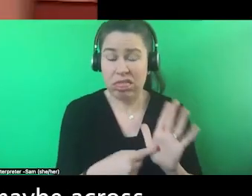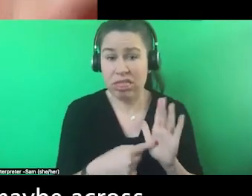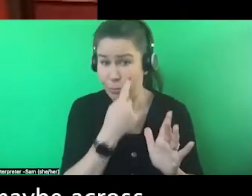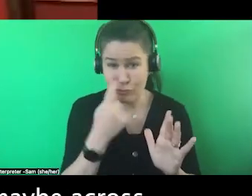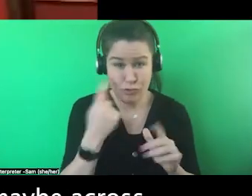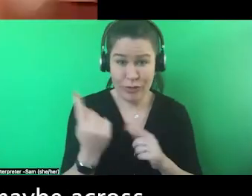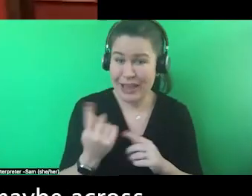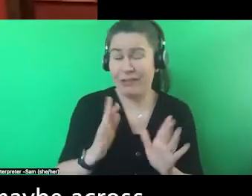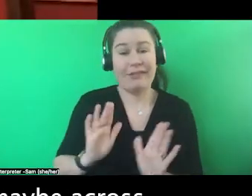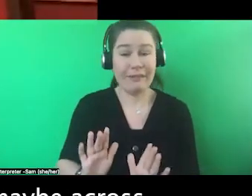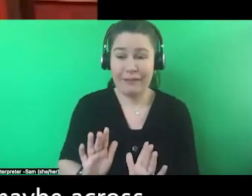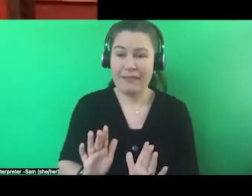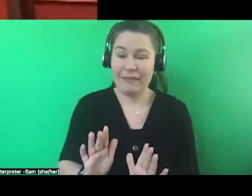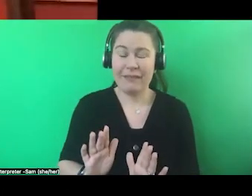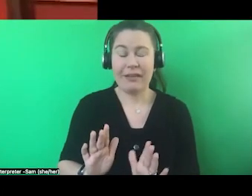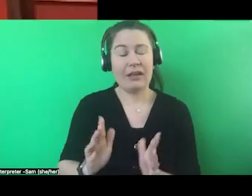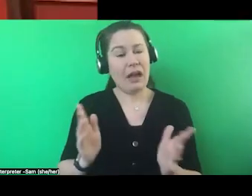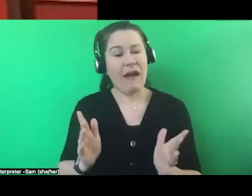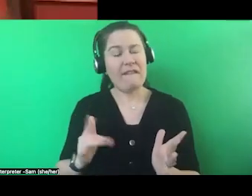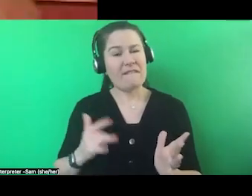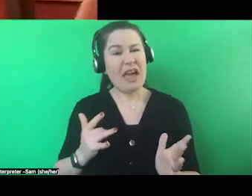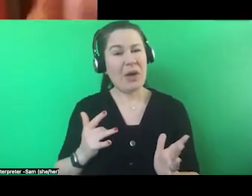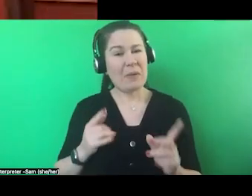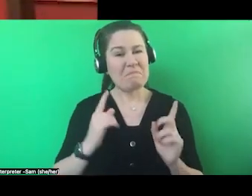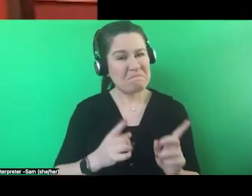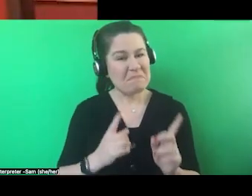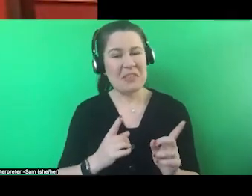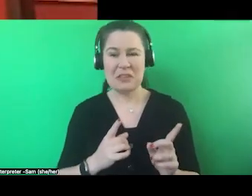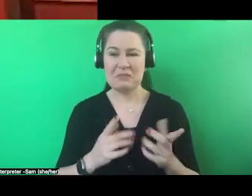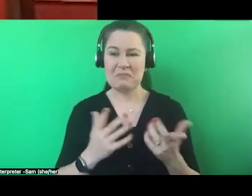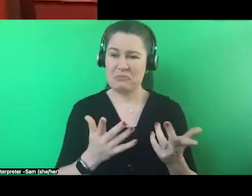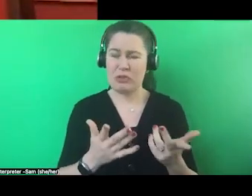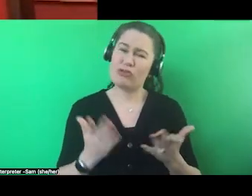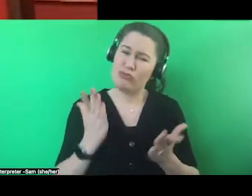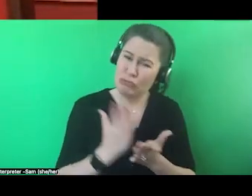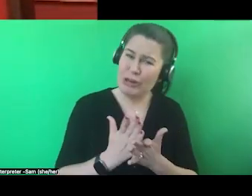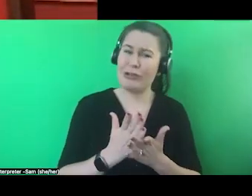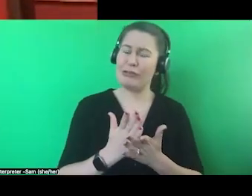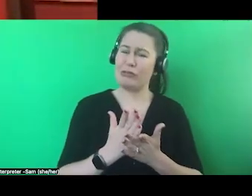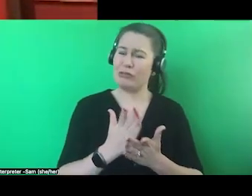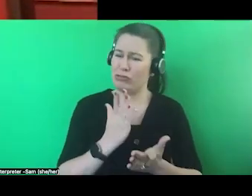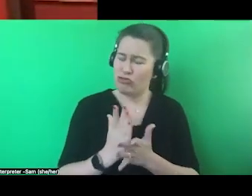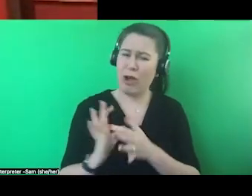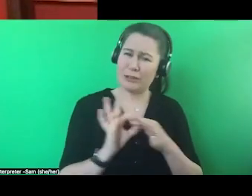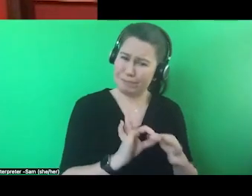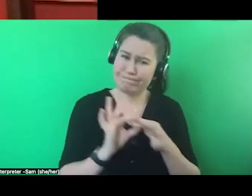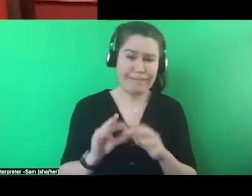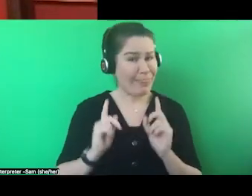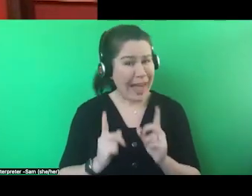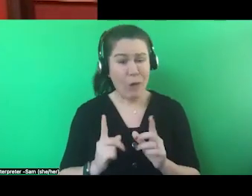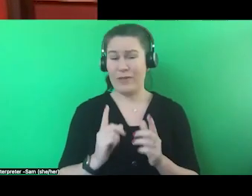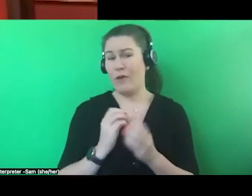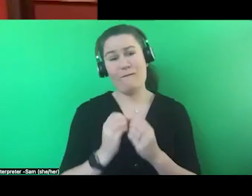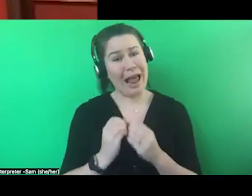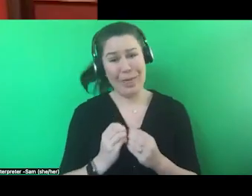I would say this is also maybe across the Open Dialogo program, this real trust that the process is valuable and necessary